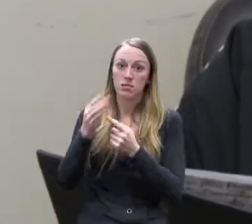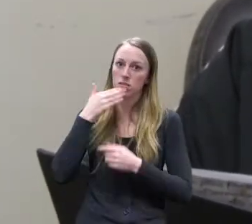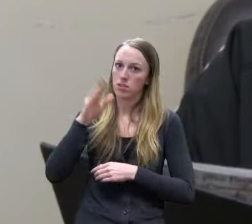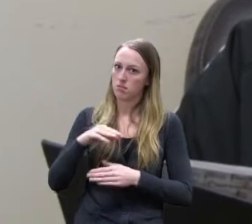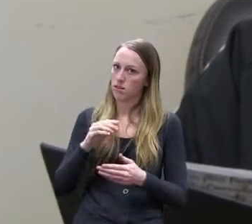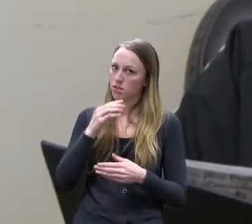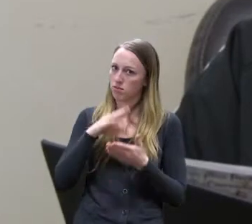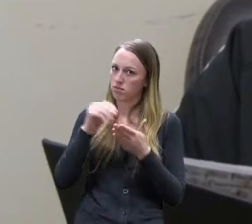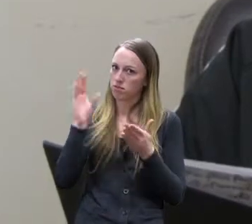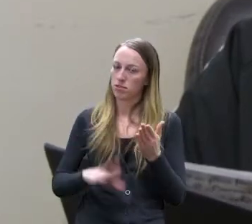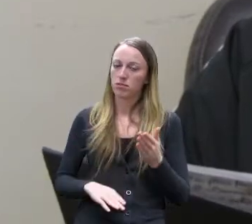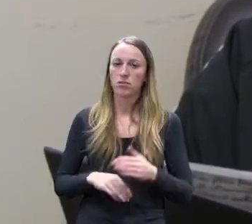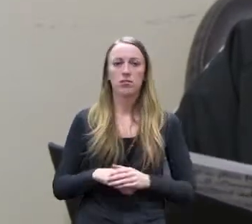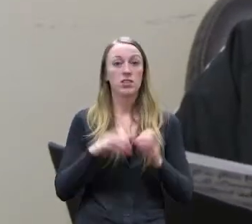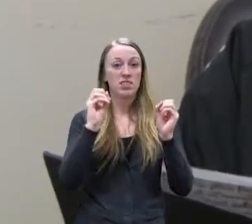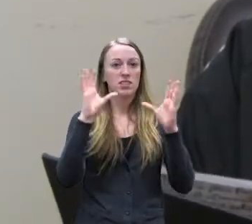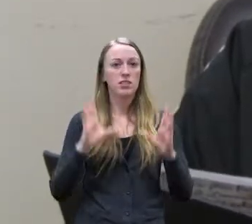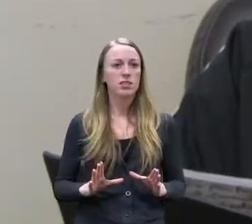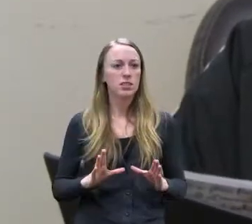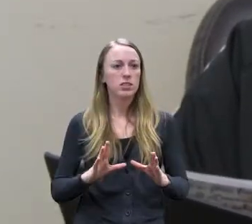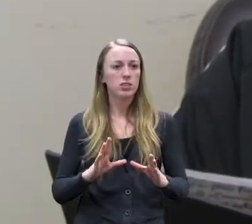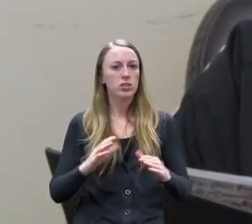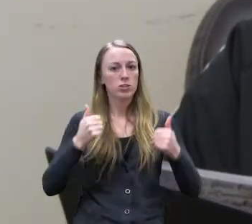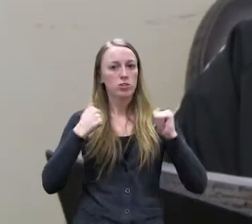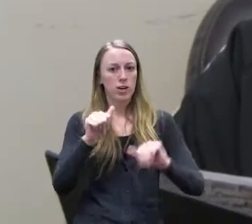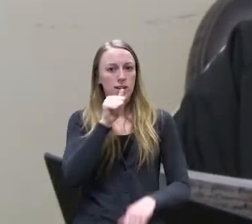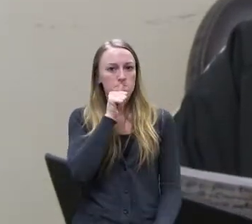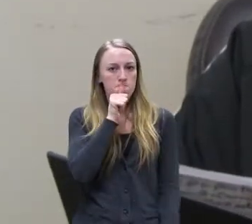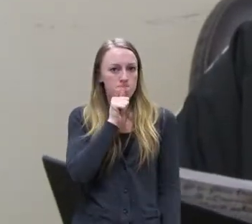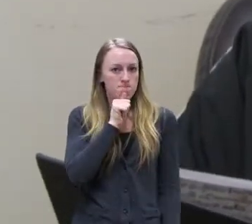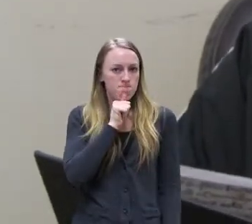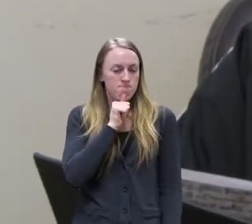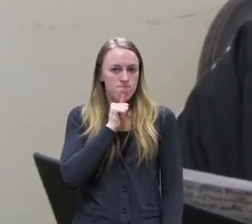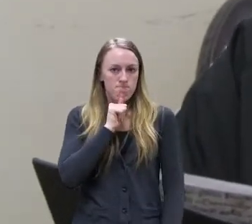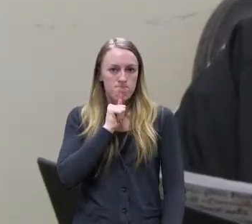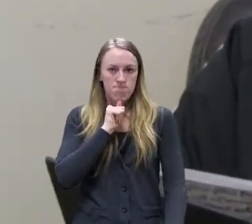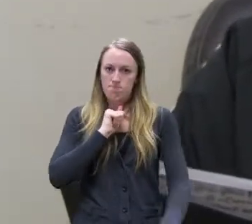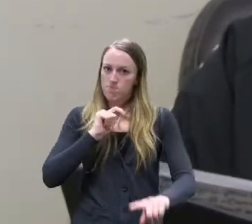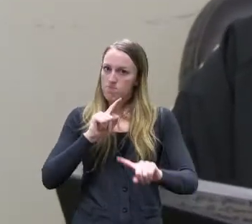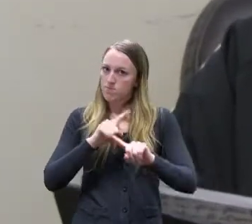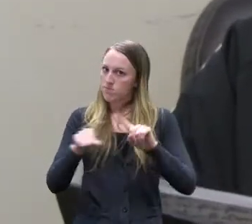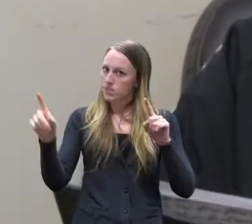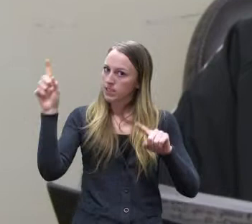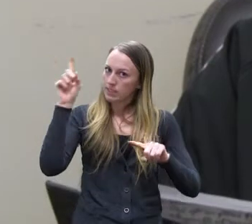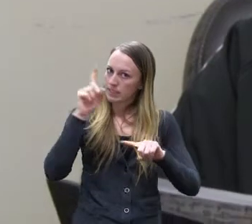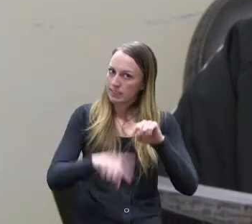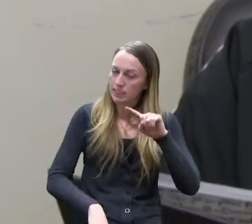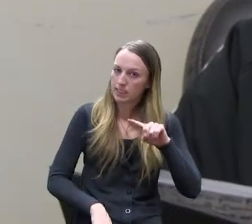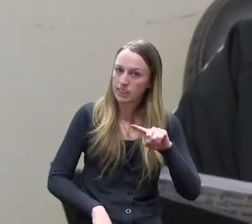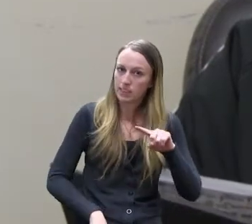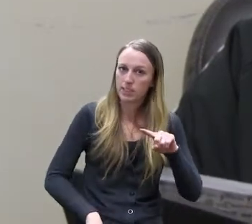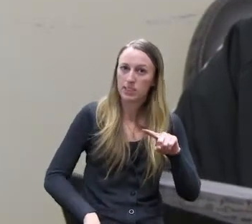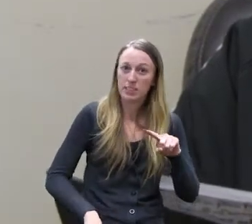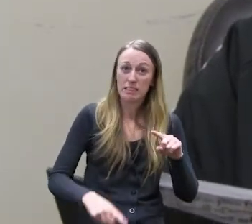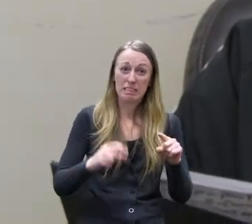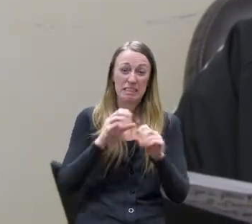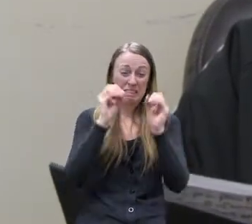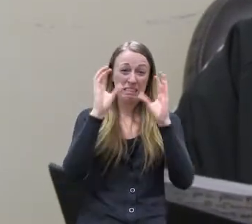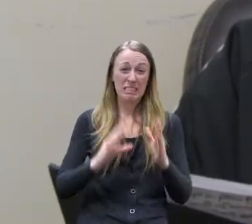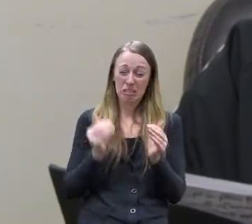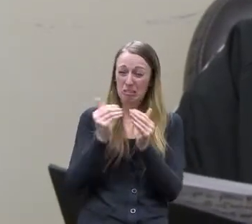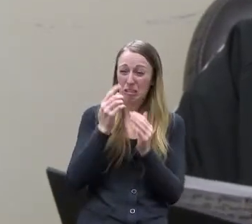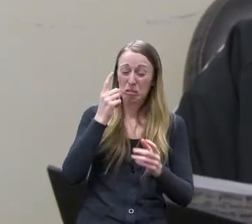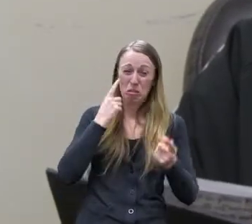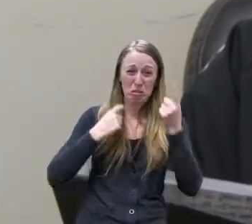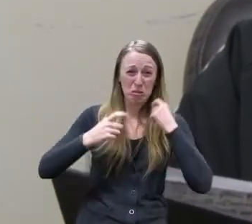fighting to maintain the rigor, but patience was frayed, resting on a hair trigger. The teachers, half frantic and almost in tears, had just